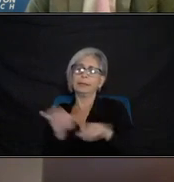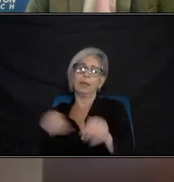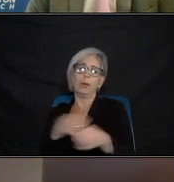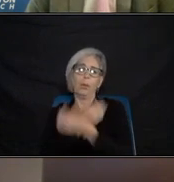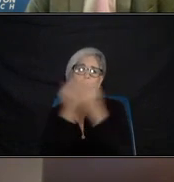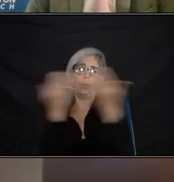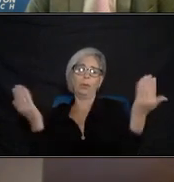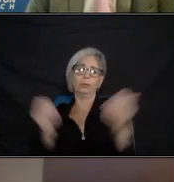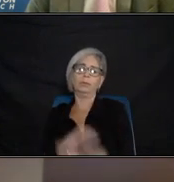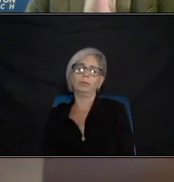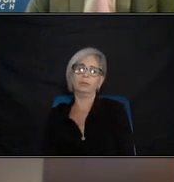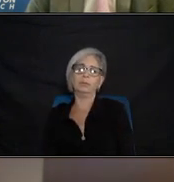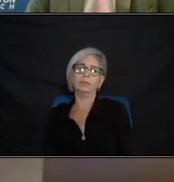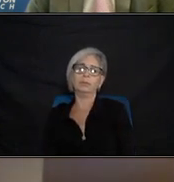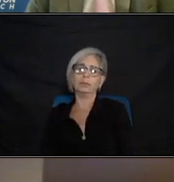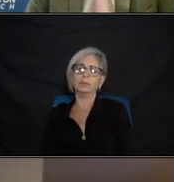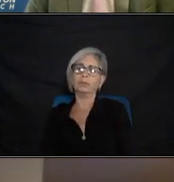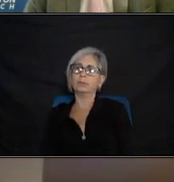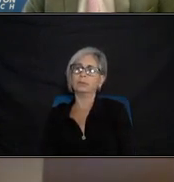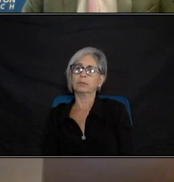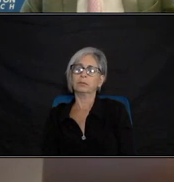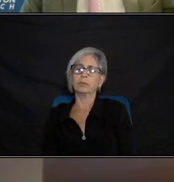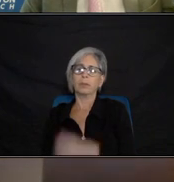unanimously. Thank you.